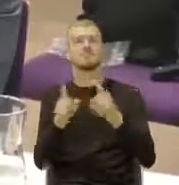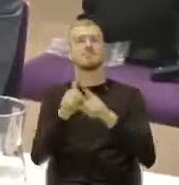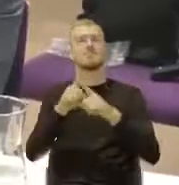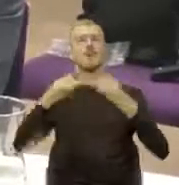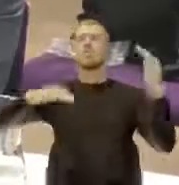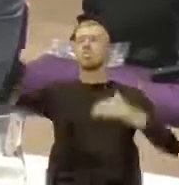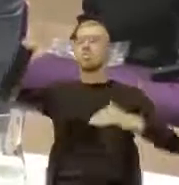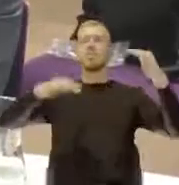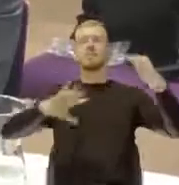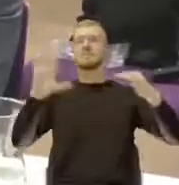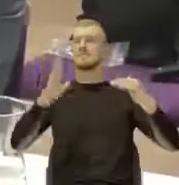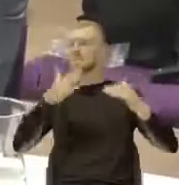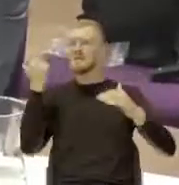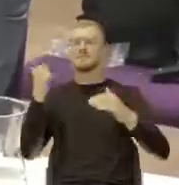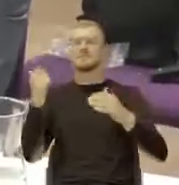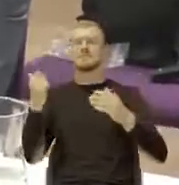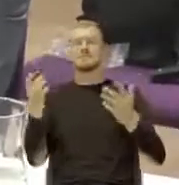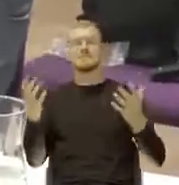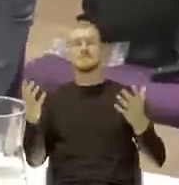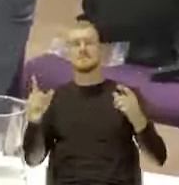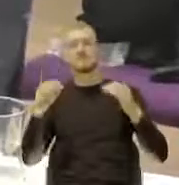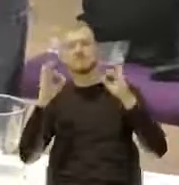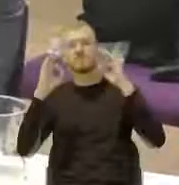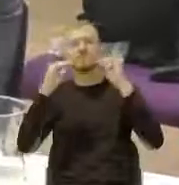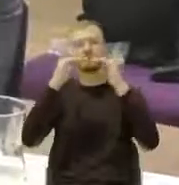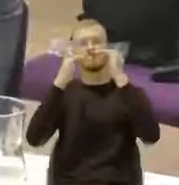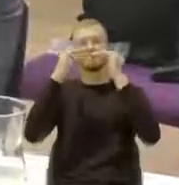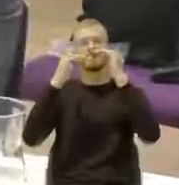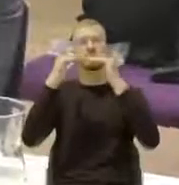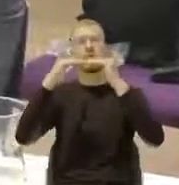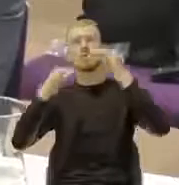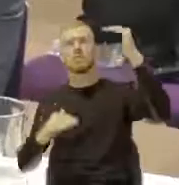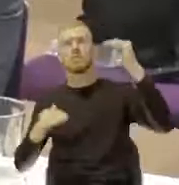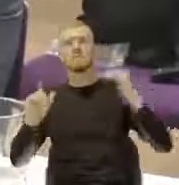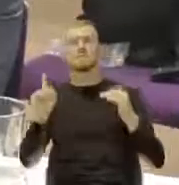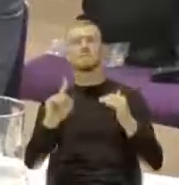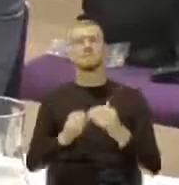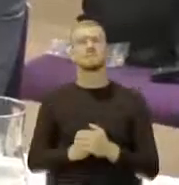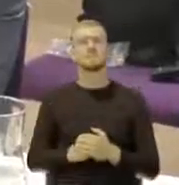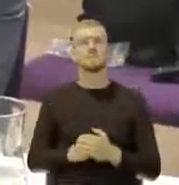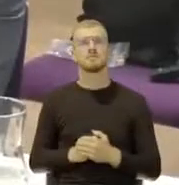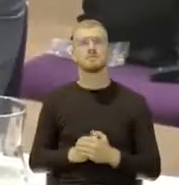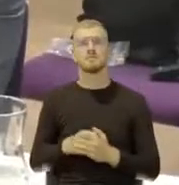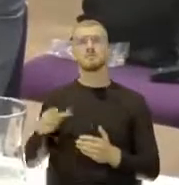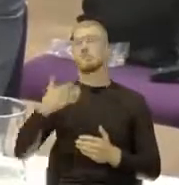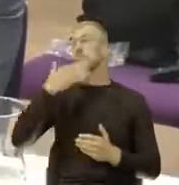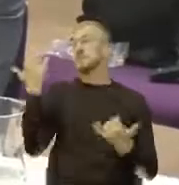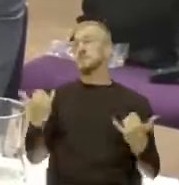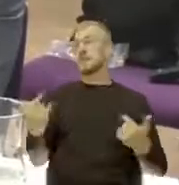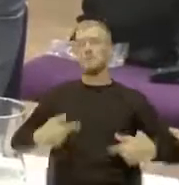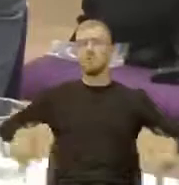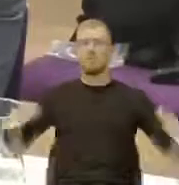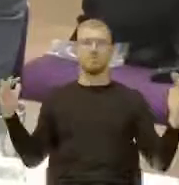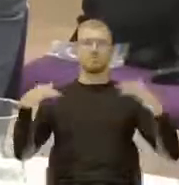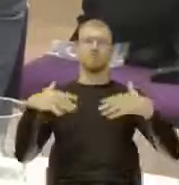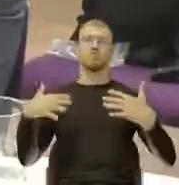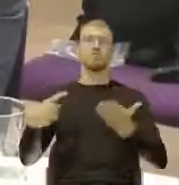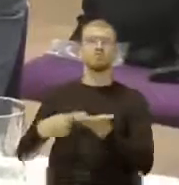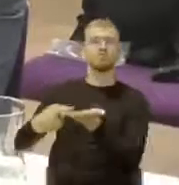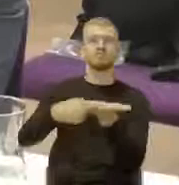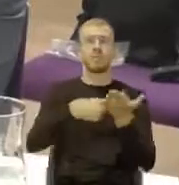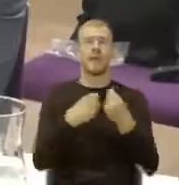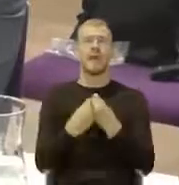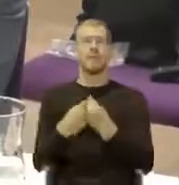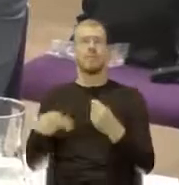are at the best place to promote the necessary changes to radically redirect this development trajectory. And I would like to share with you